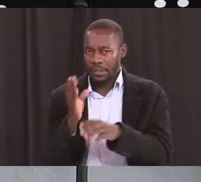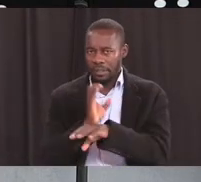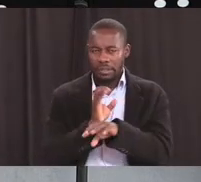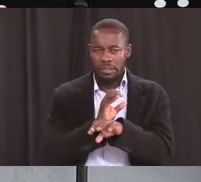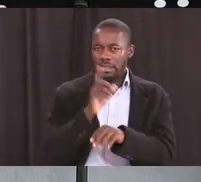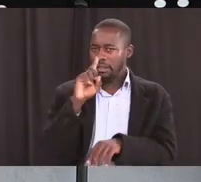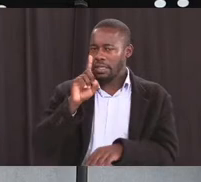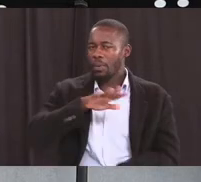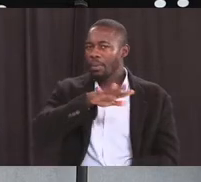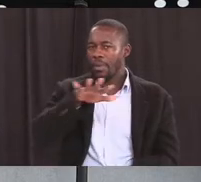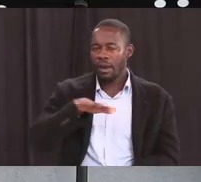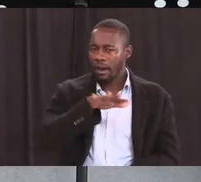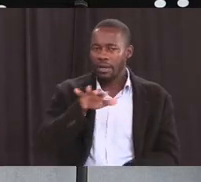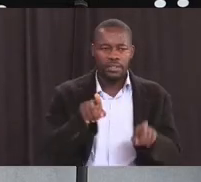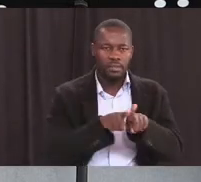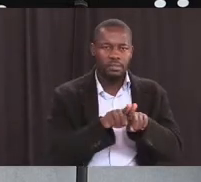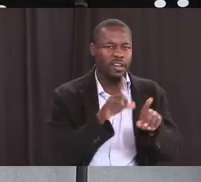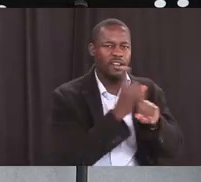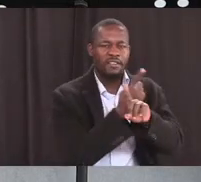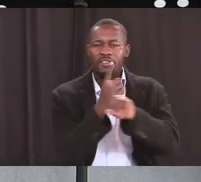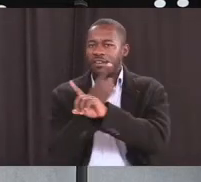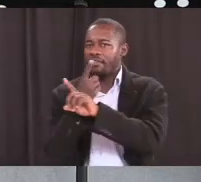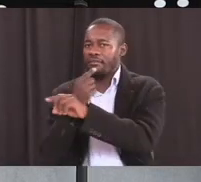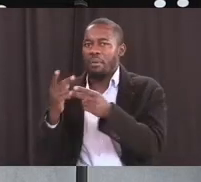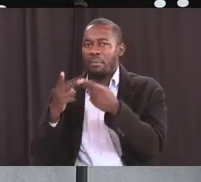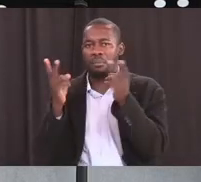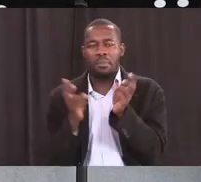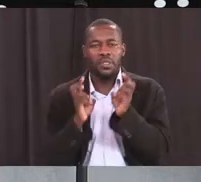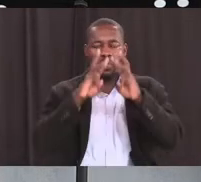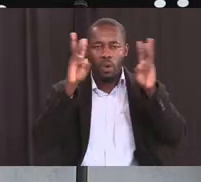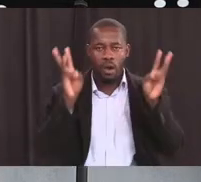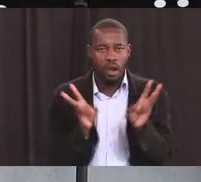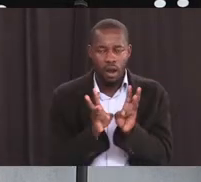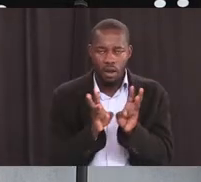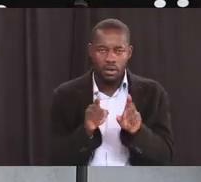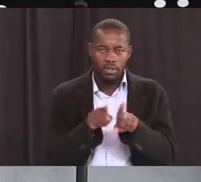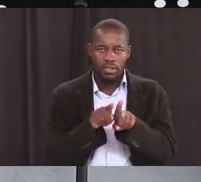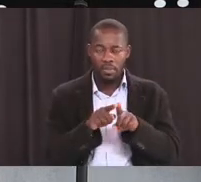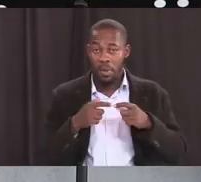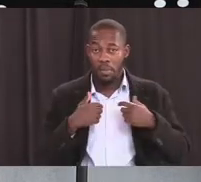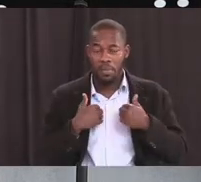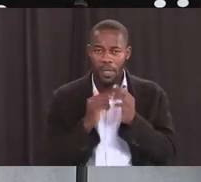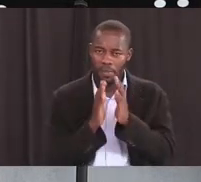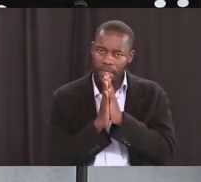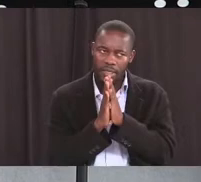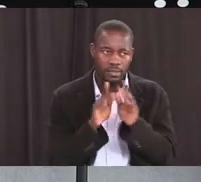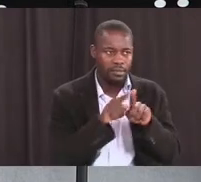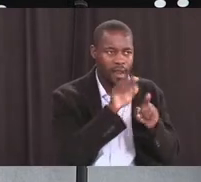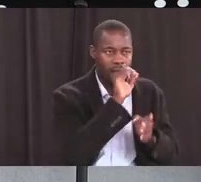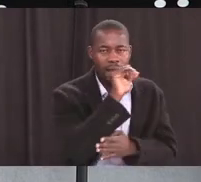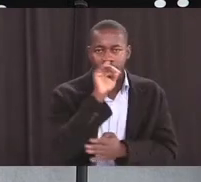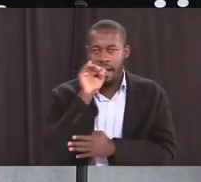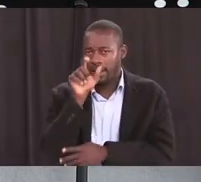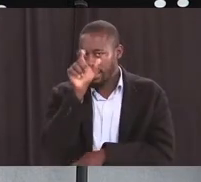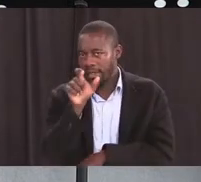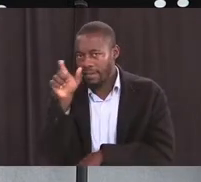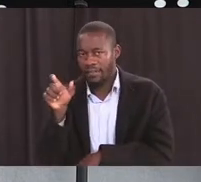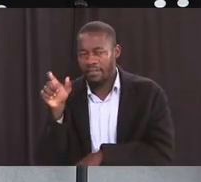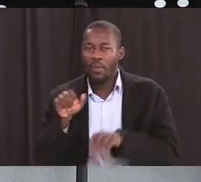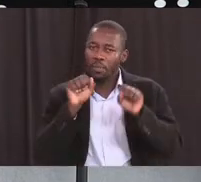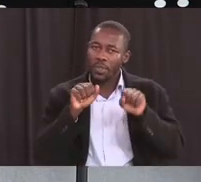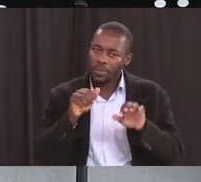that heart and soul. And I invite all of us, if you're a member of this church, to be part of that heart and soul. And part of that is